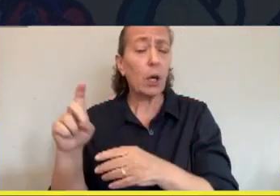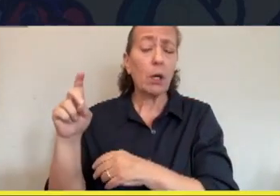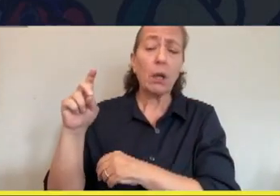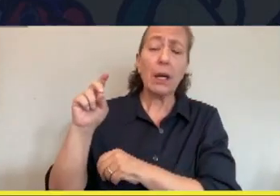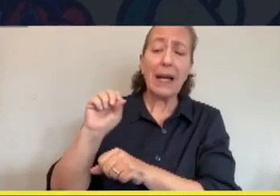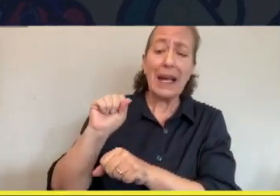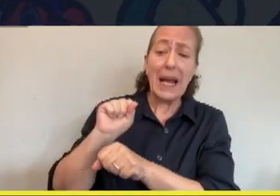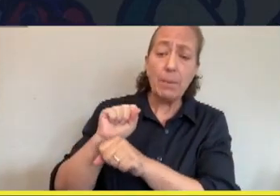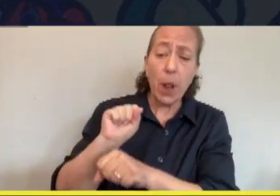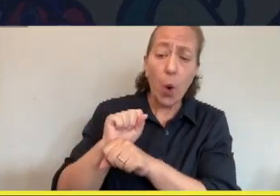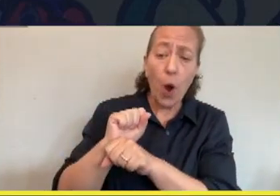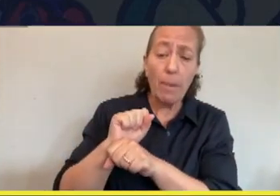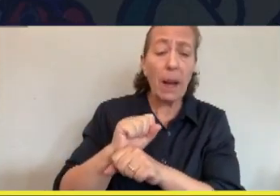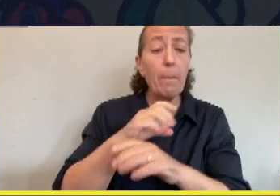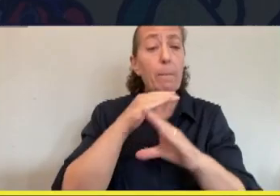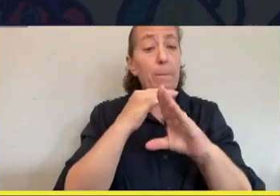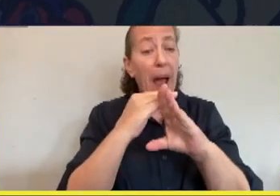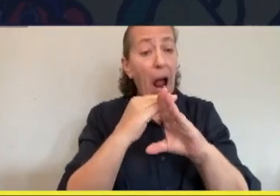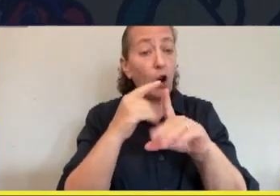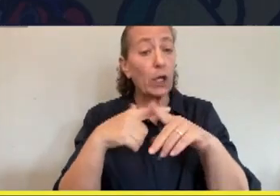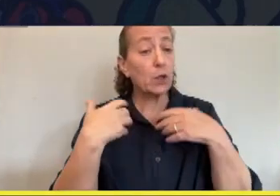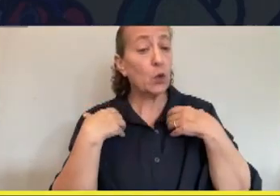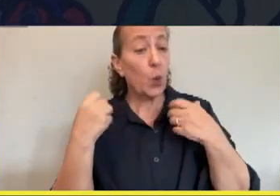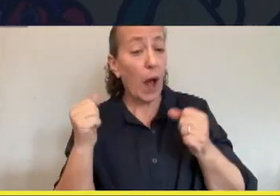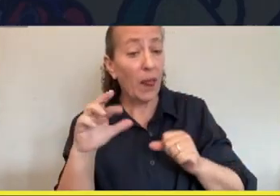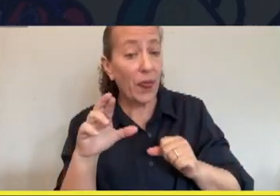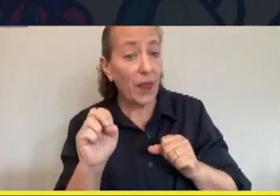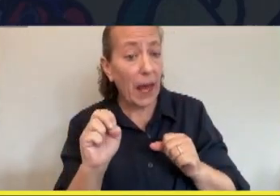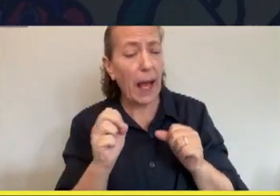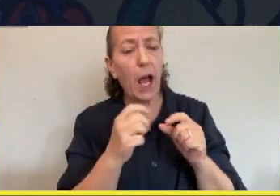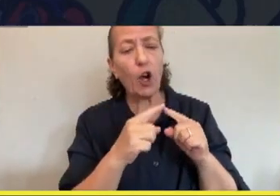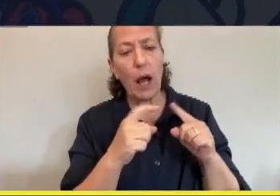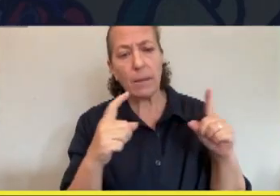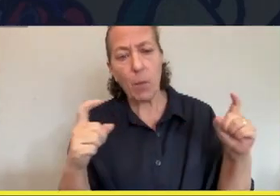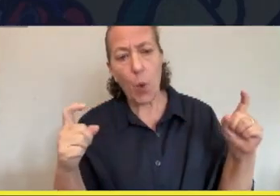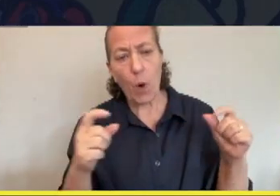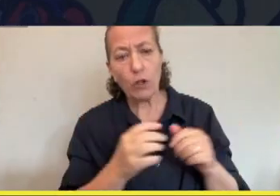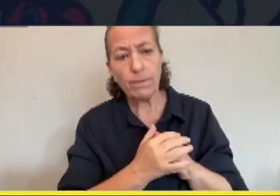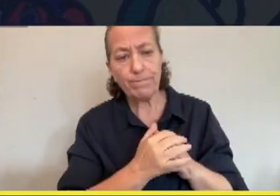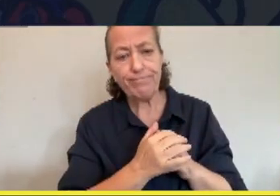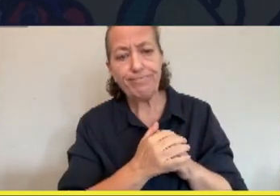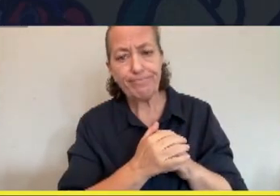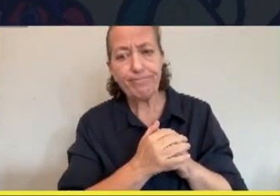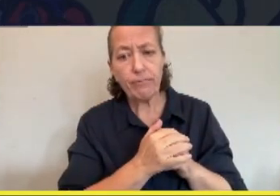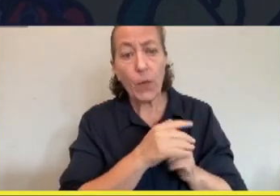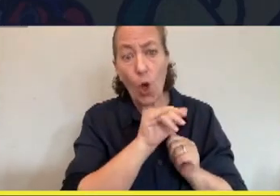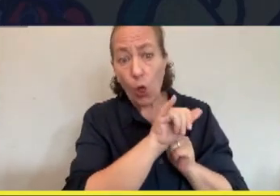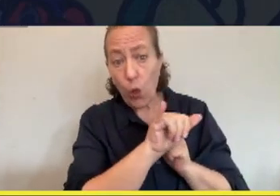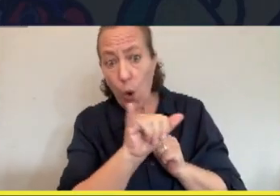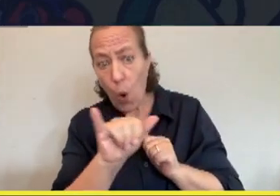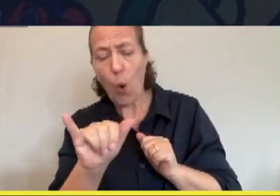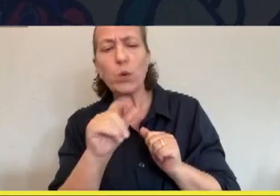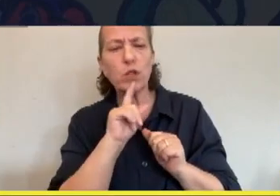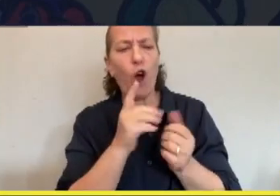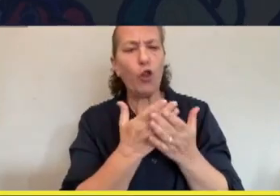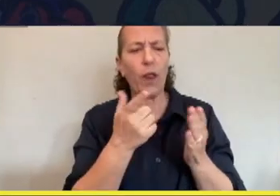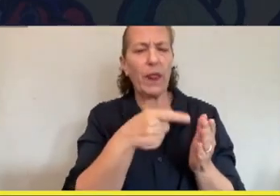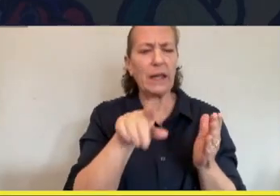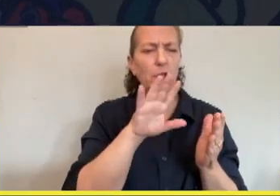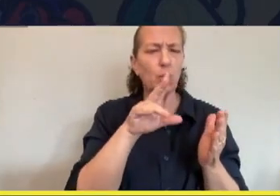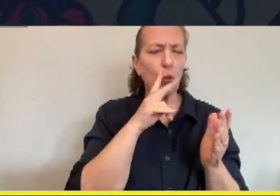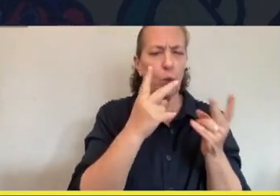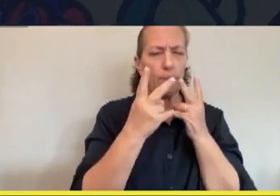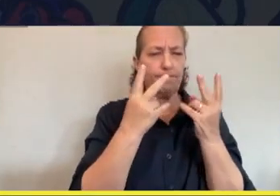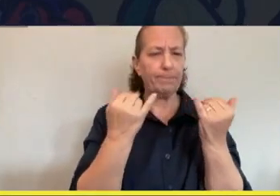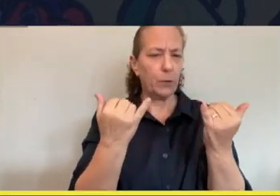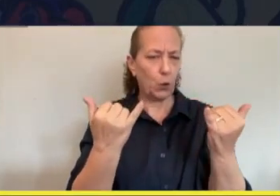accessing healthcare, and more. And these are the various themes that you'll be hearing about more today. Today's